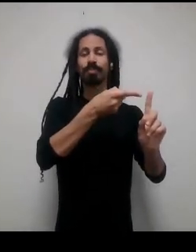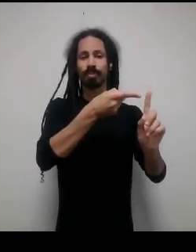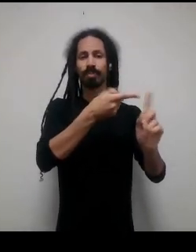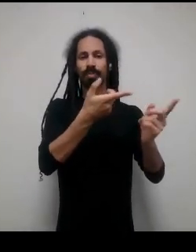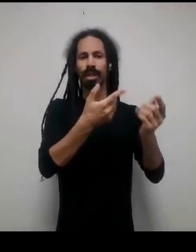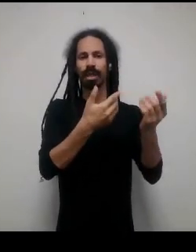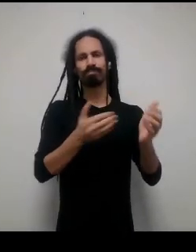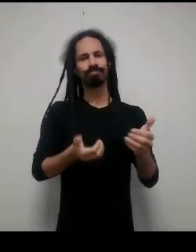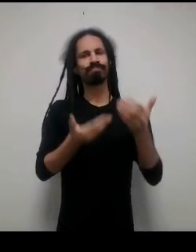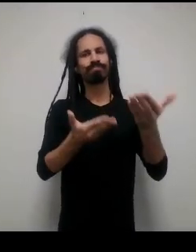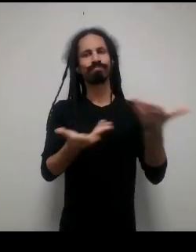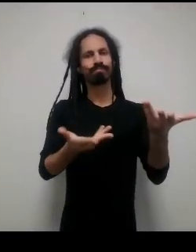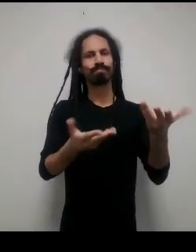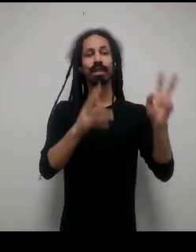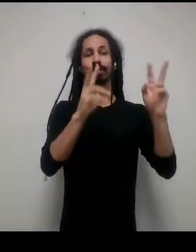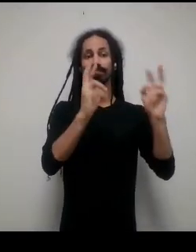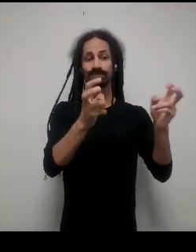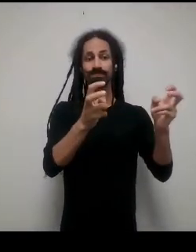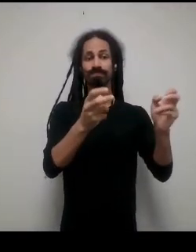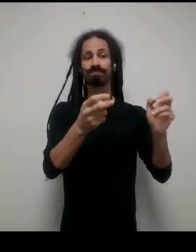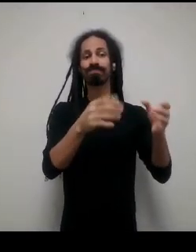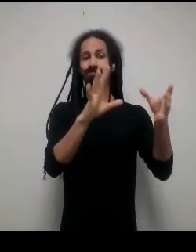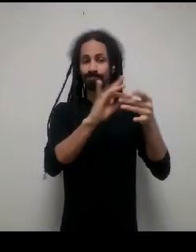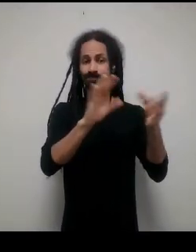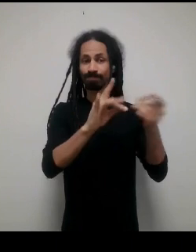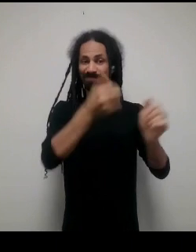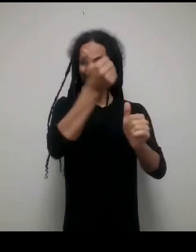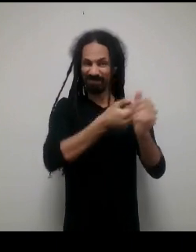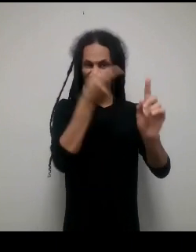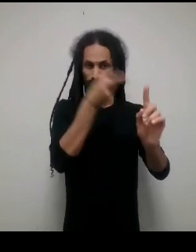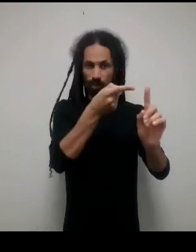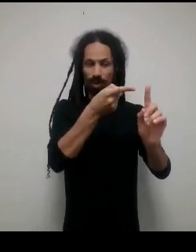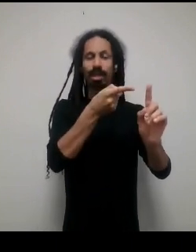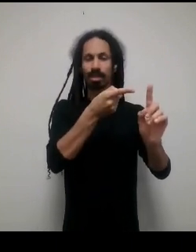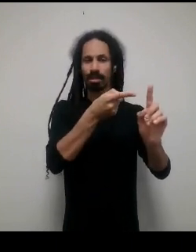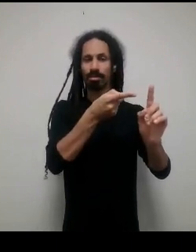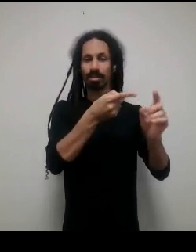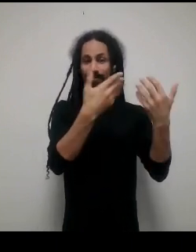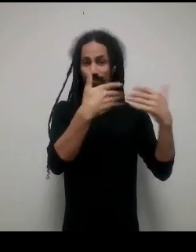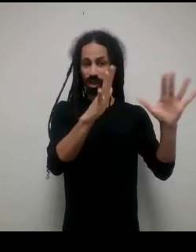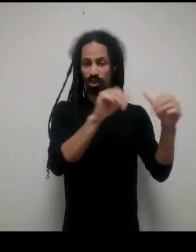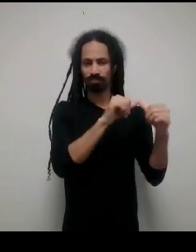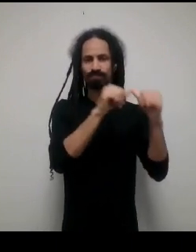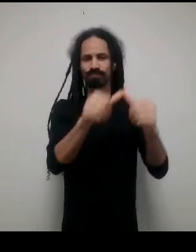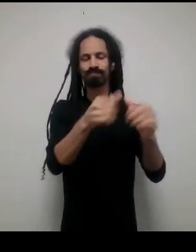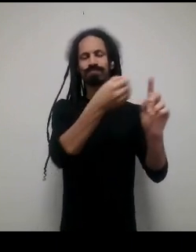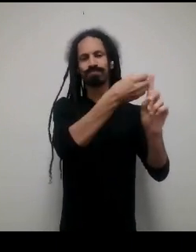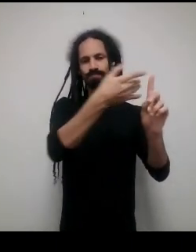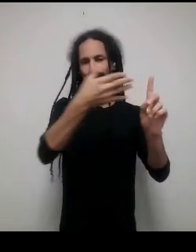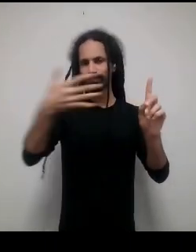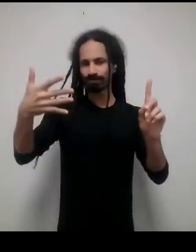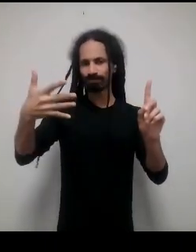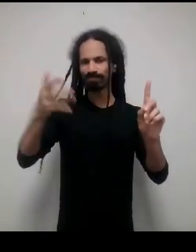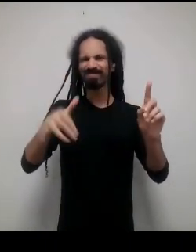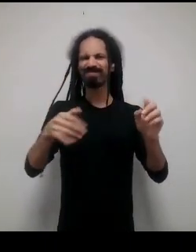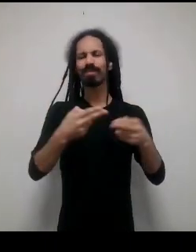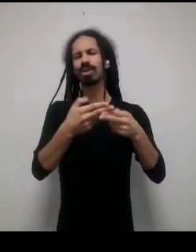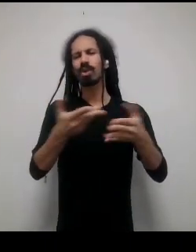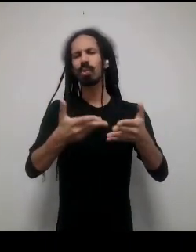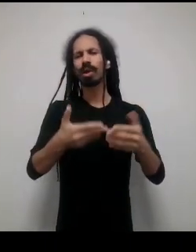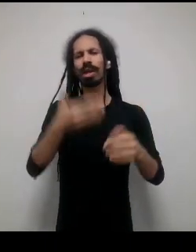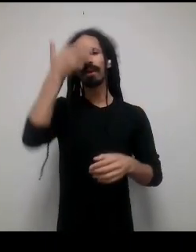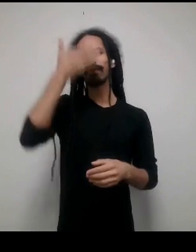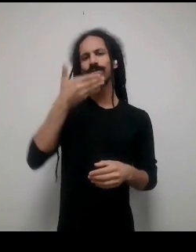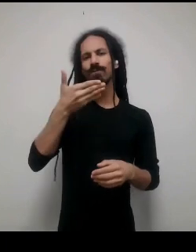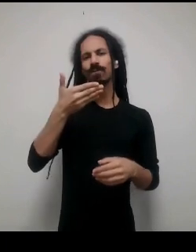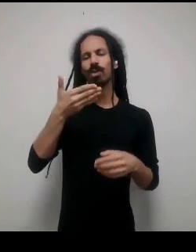point first and then go on to provide relevant details. We call this front-loading your message. You want to make it very clear